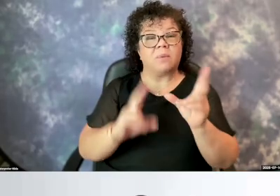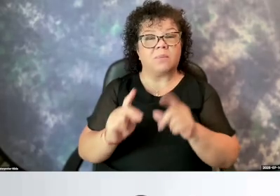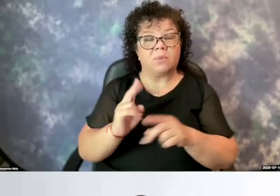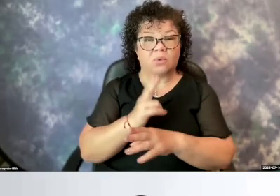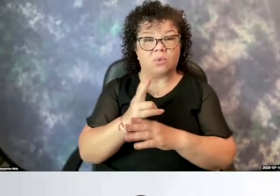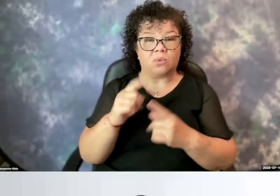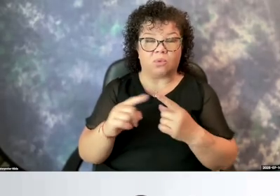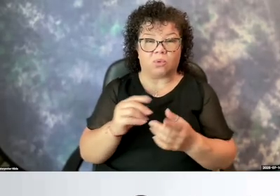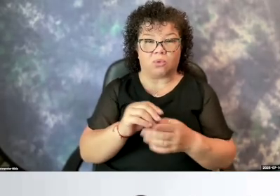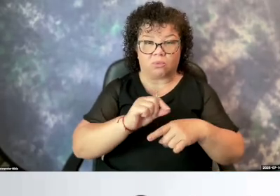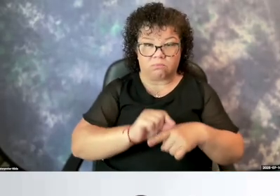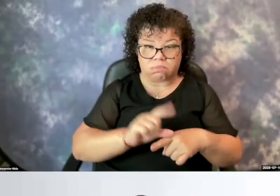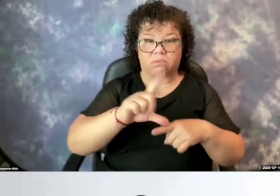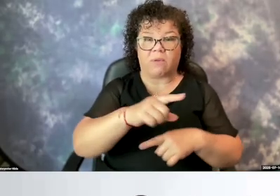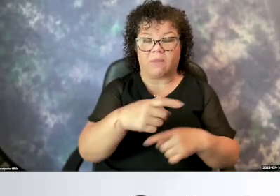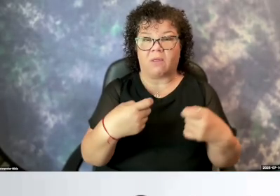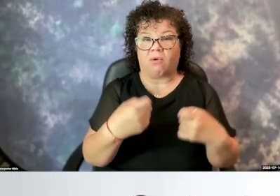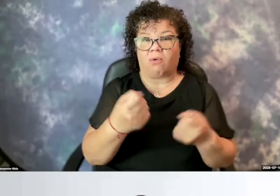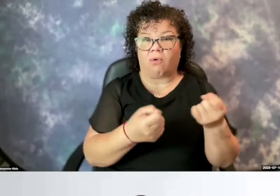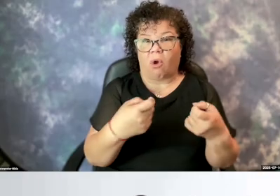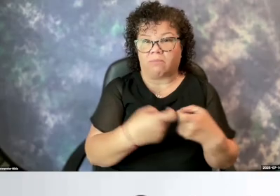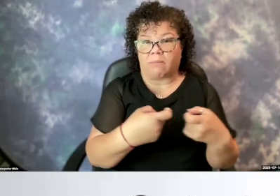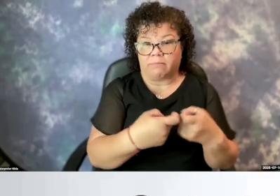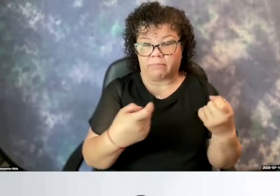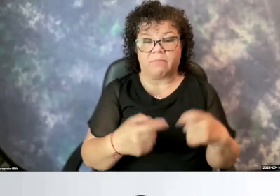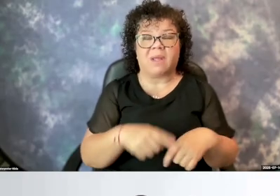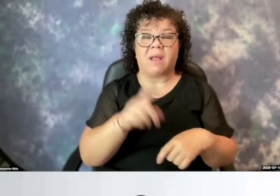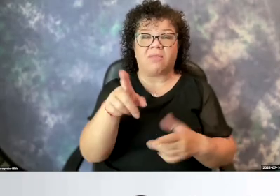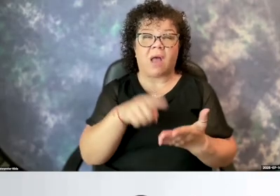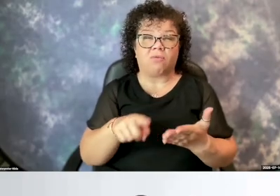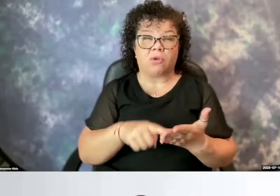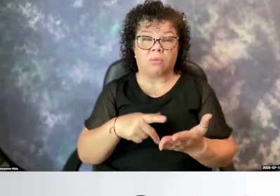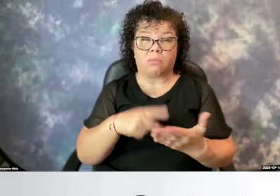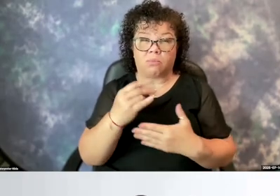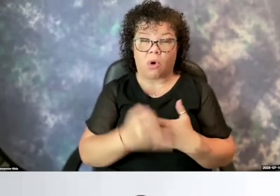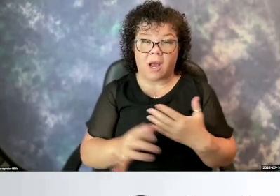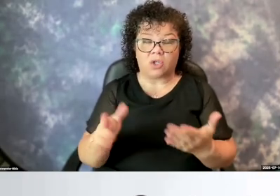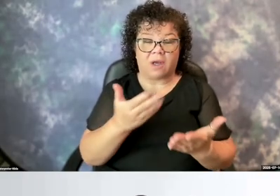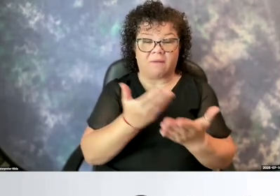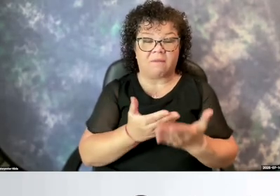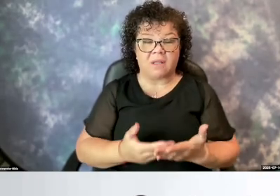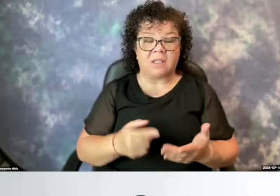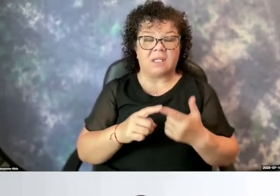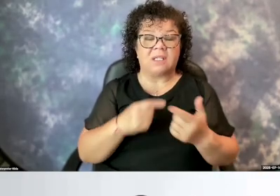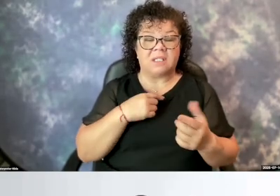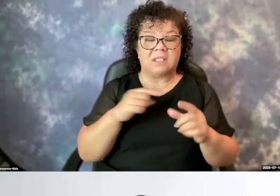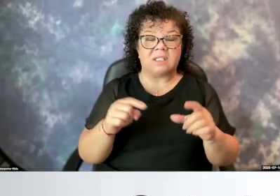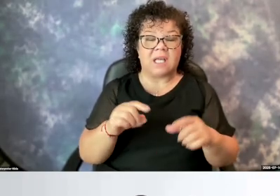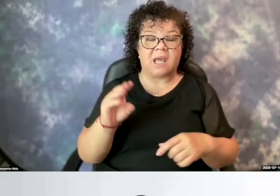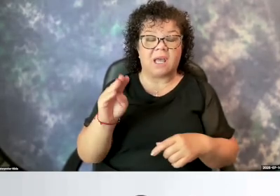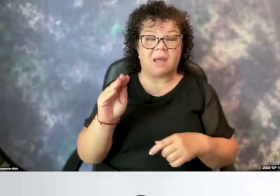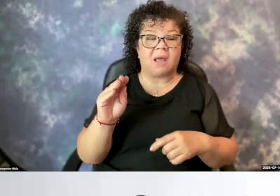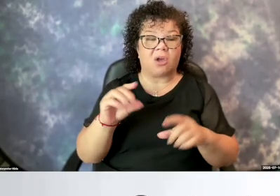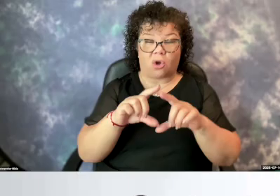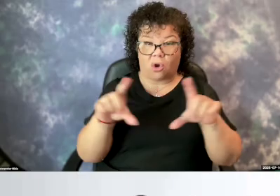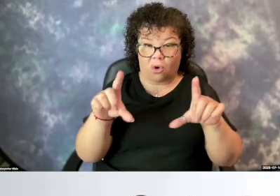prepaid debit cards to distribute charging subsidy funds in partnership with ValleyCan. This research